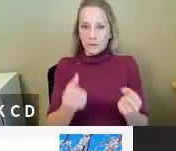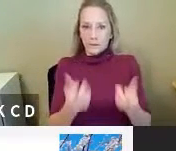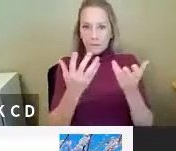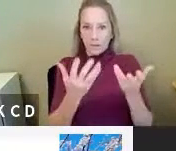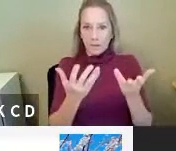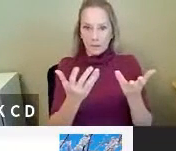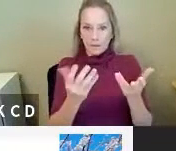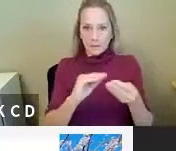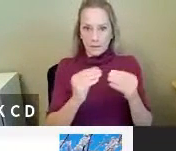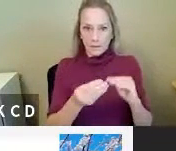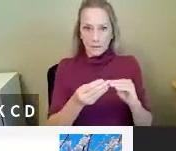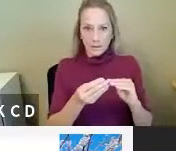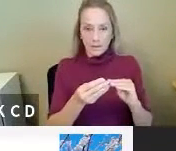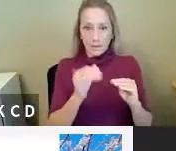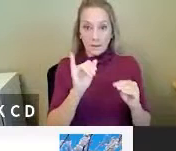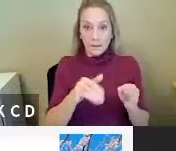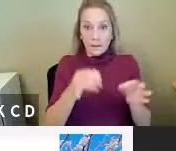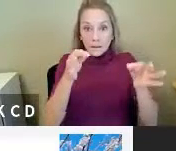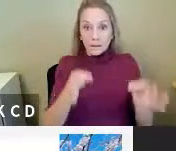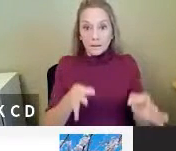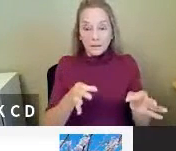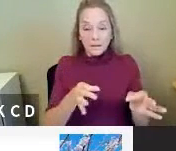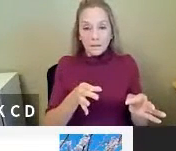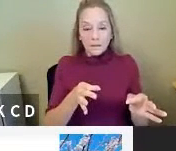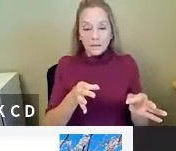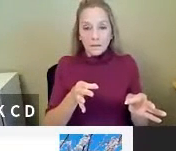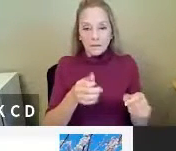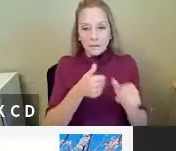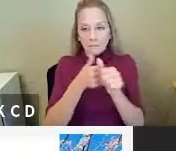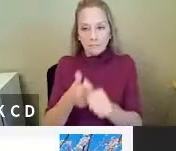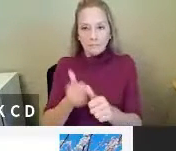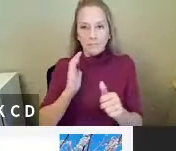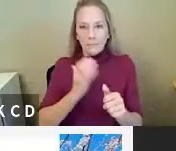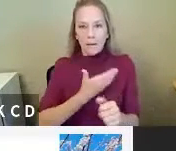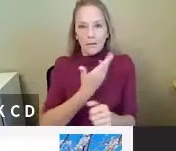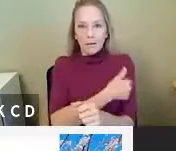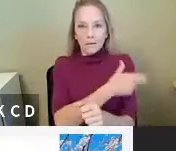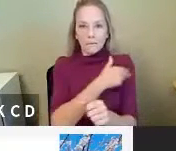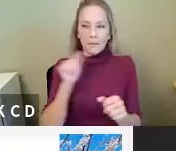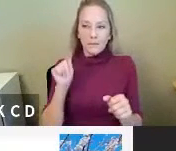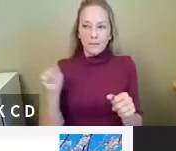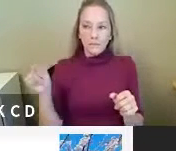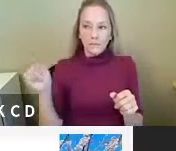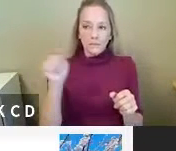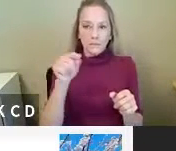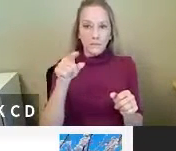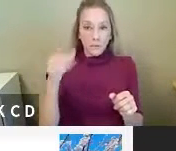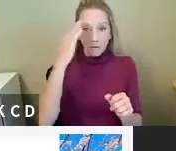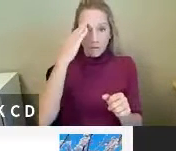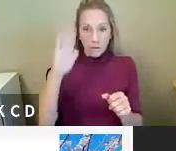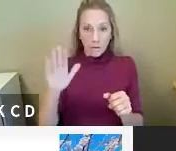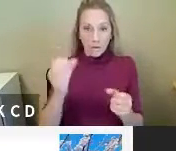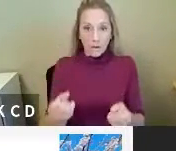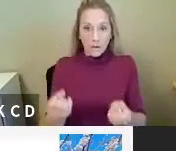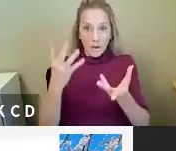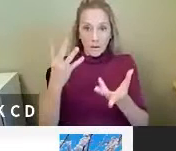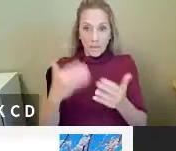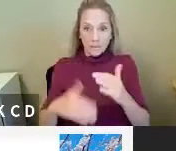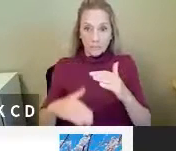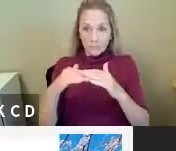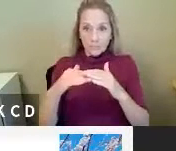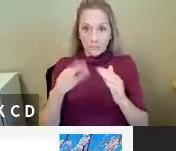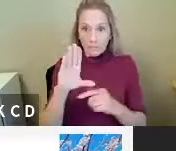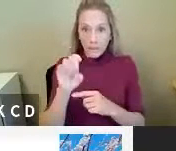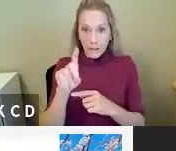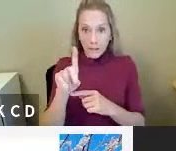hospital capacity decision is made in concert with our hospital partners, and they know their capacity and where they are in their